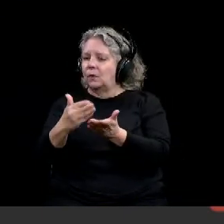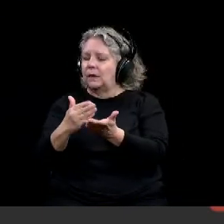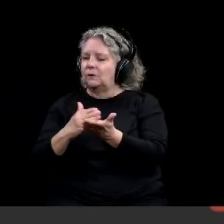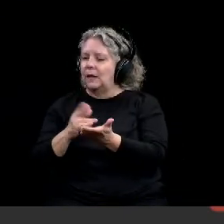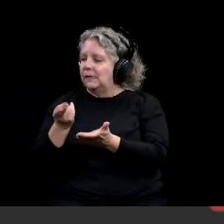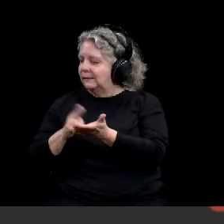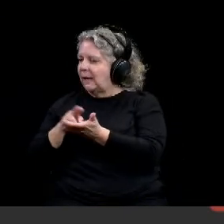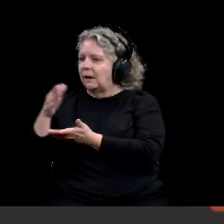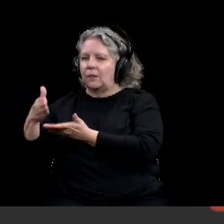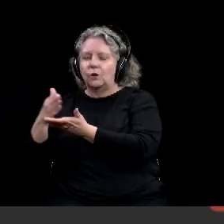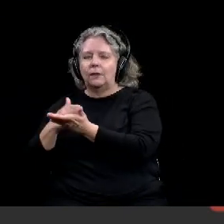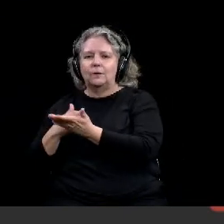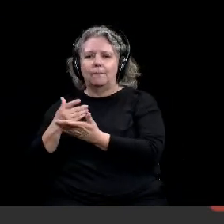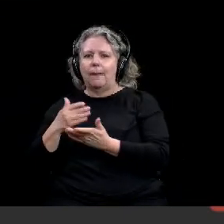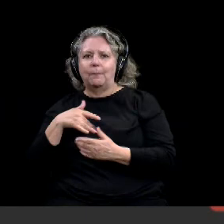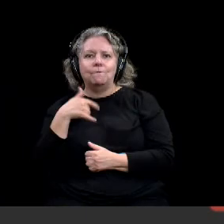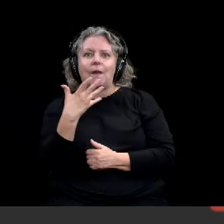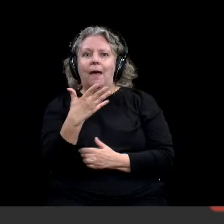vaccine?